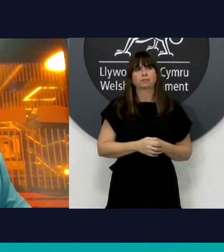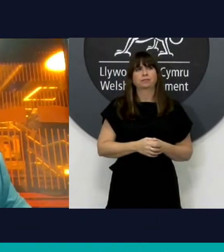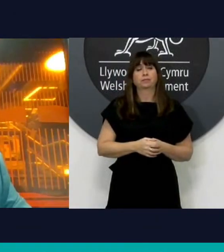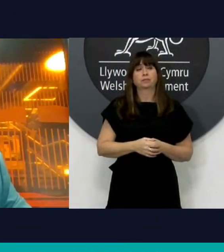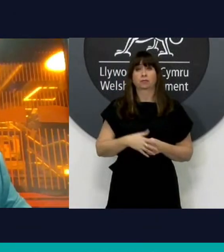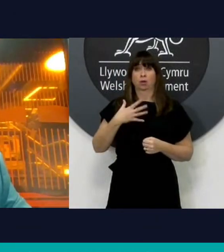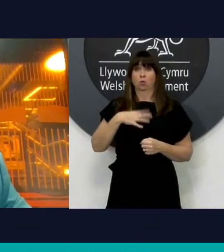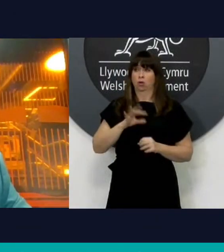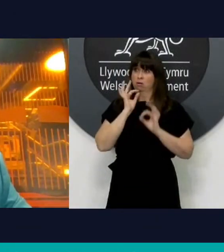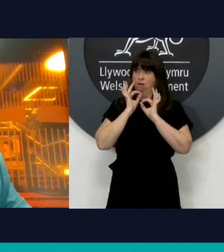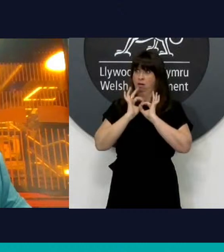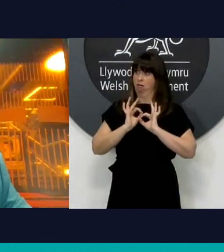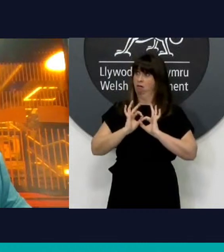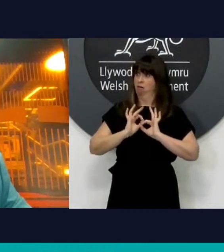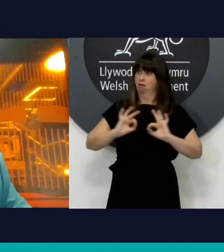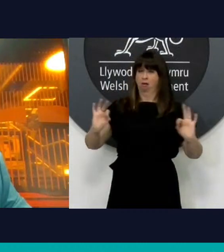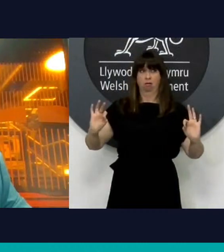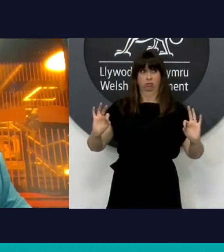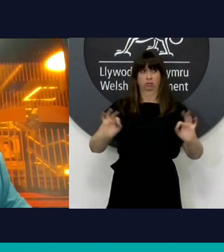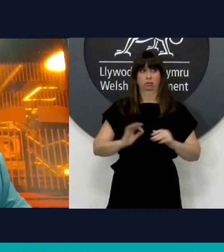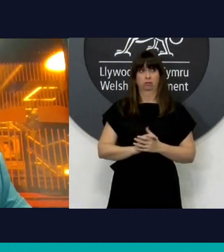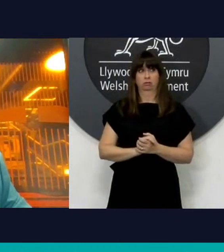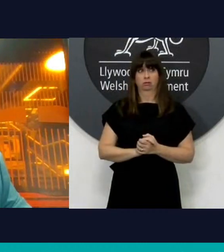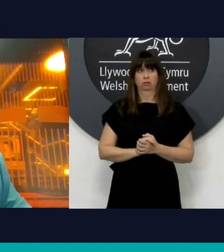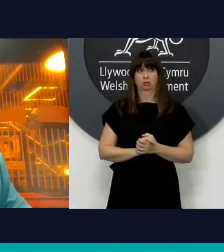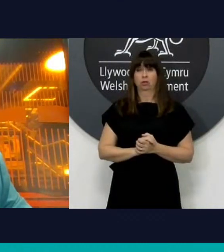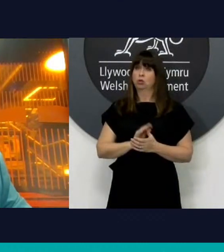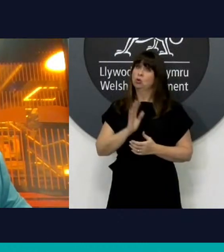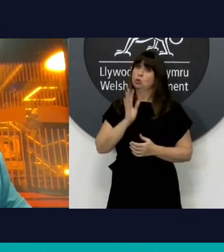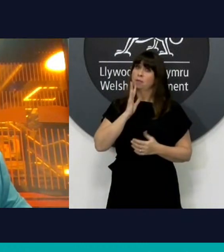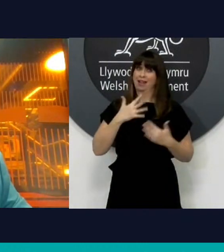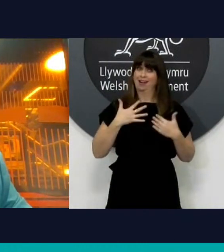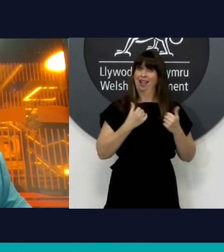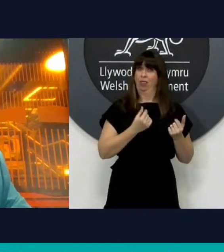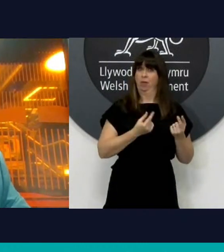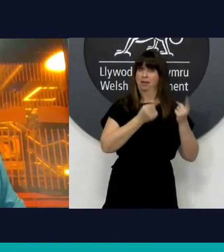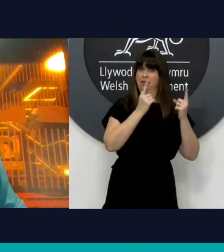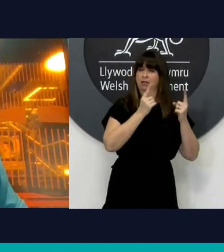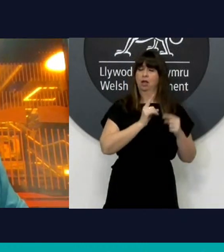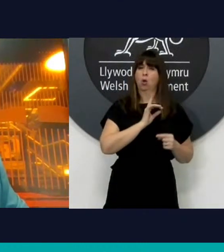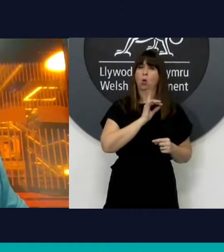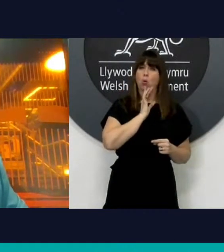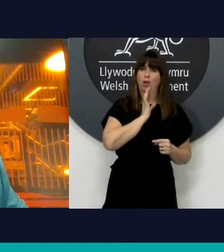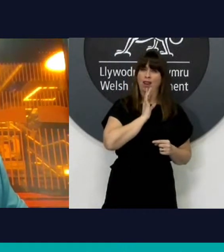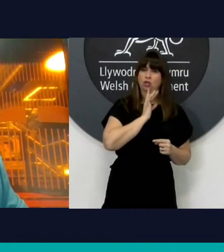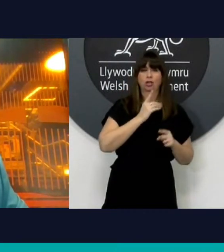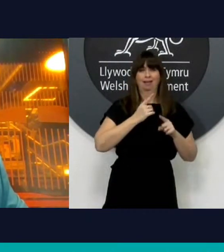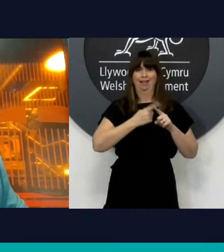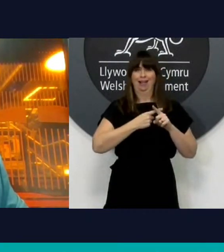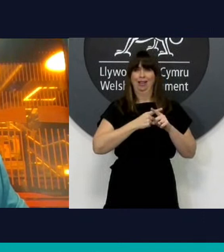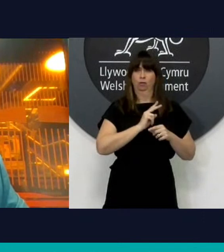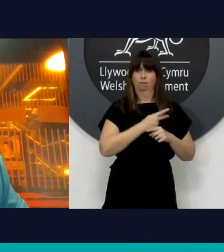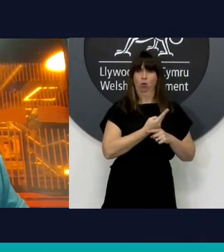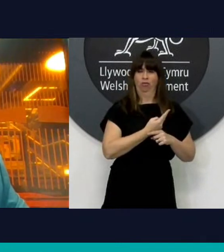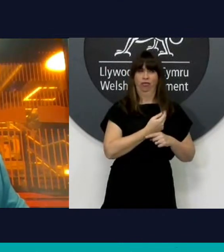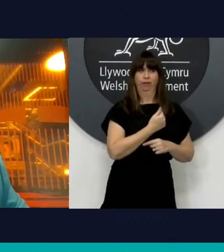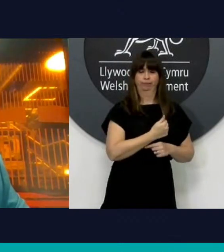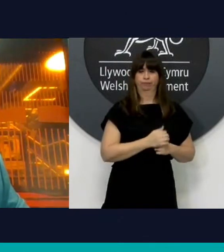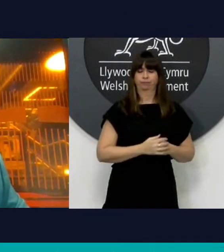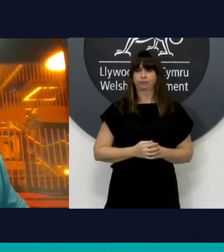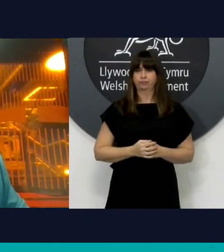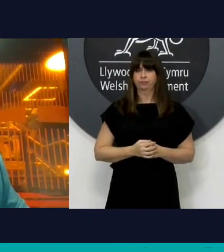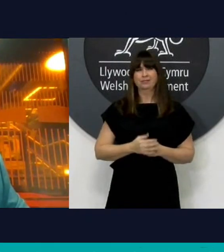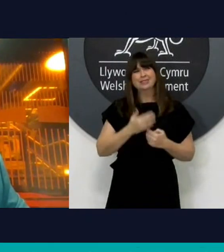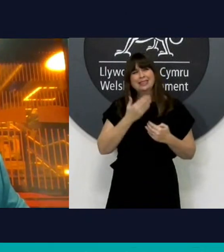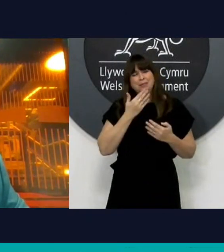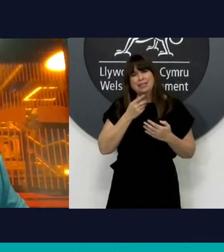is a question to both of you in the first instance, but if the Minister could also reply in Welsh, I'd be very grateful. I'm interested for more